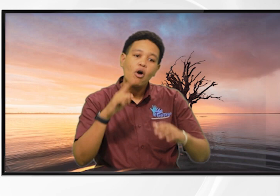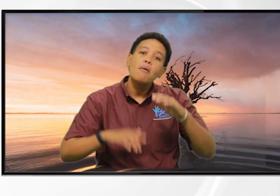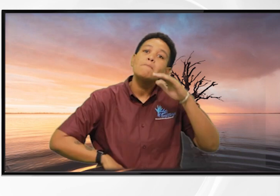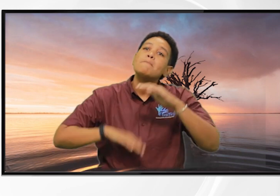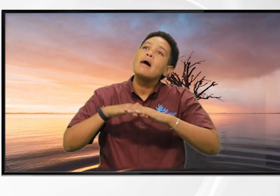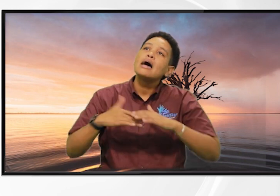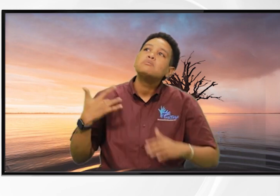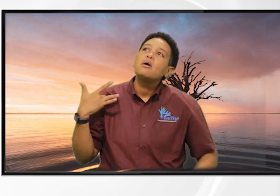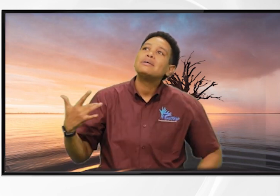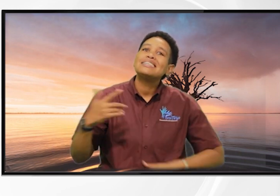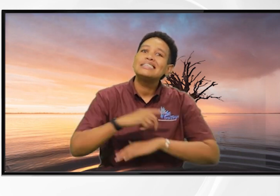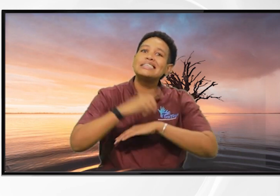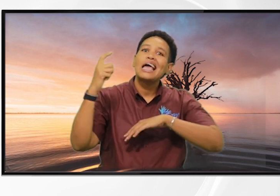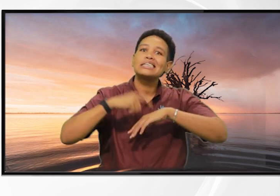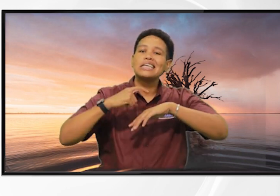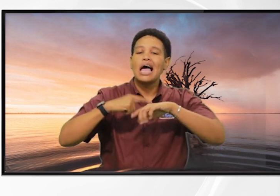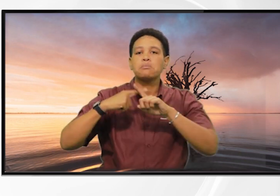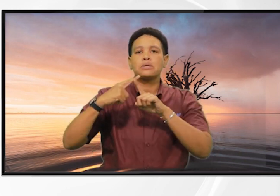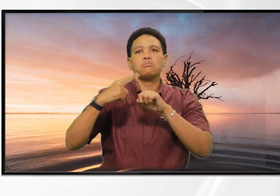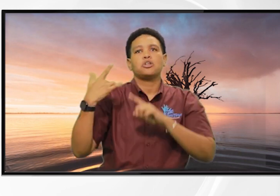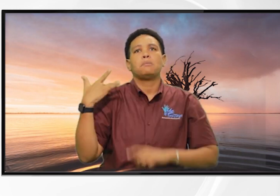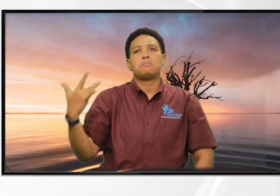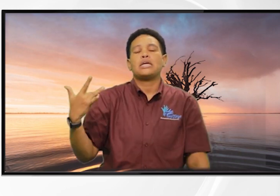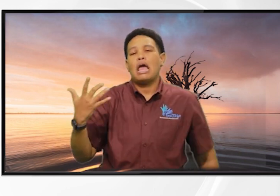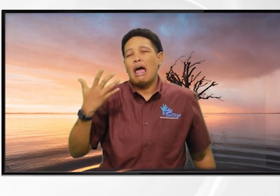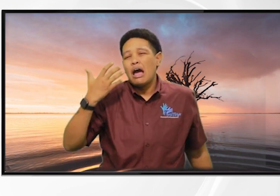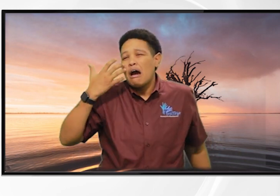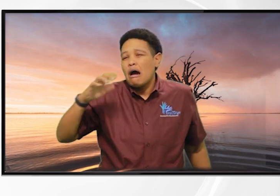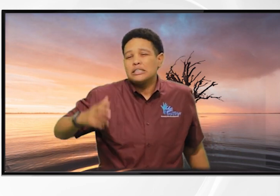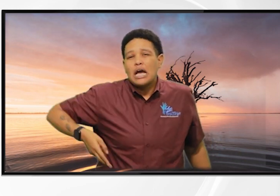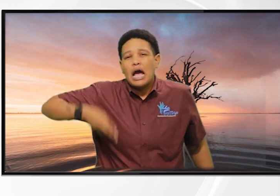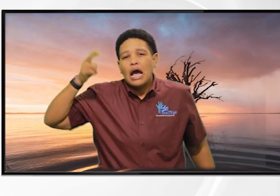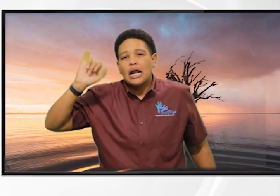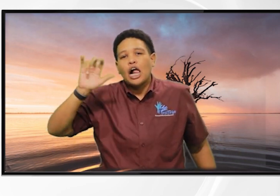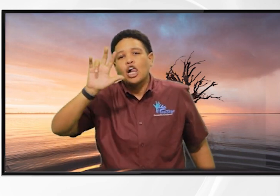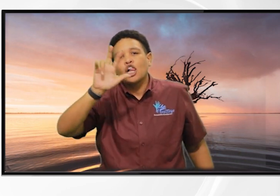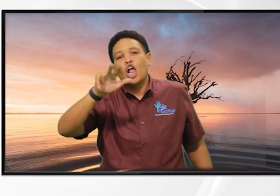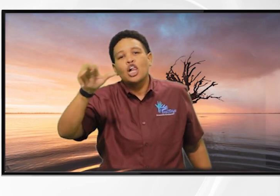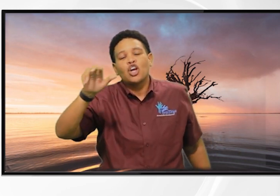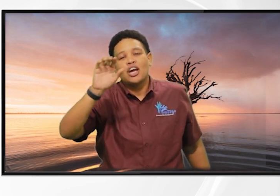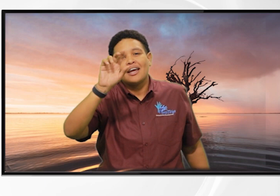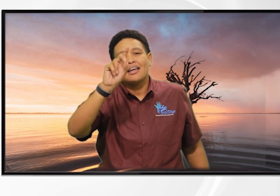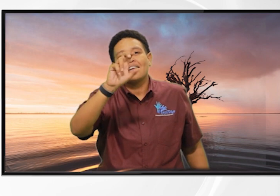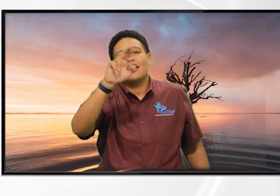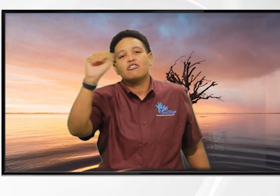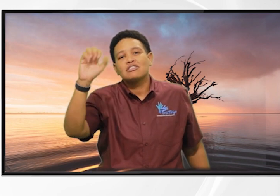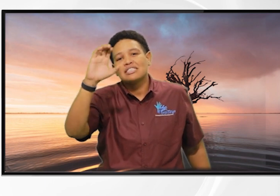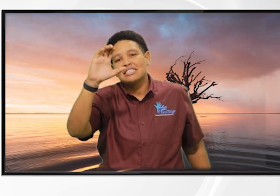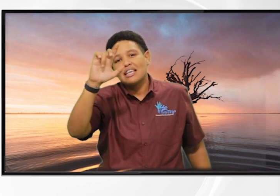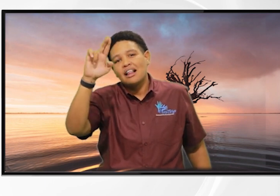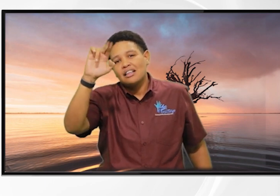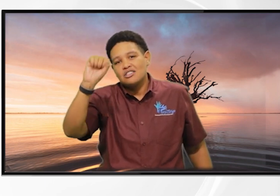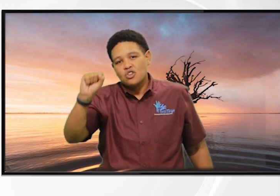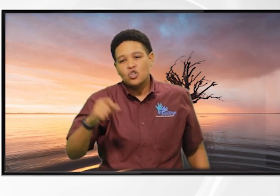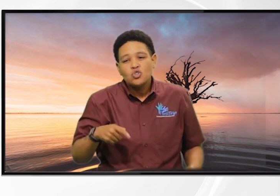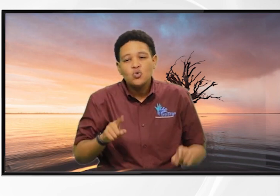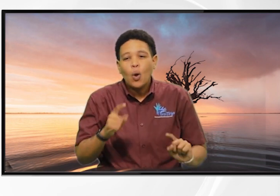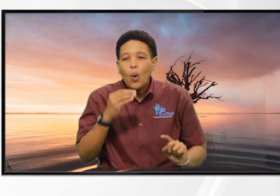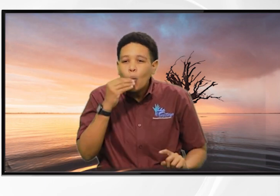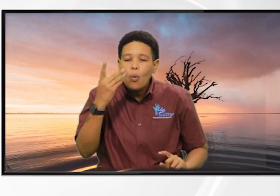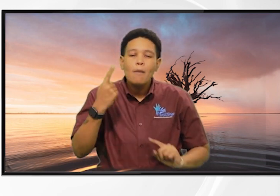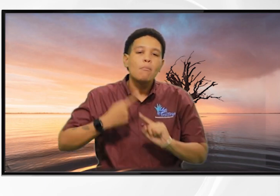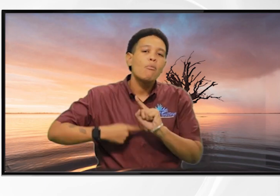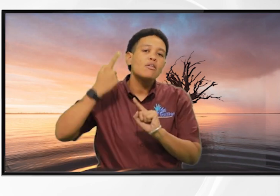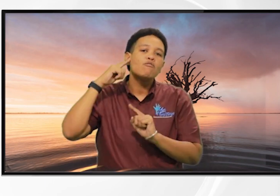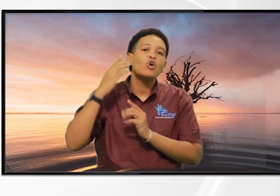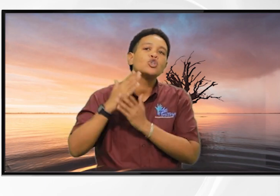though mean maximum daytime temperatures can reach as high as 33 degrees Celsius during